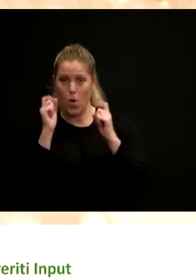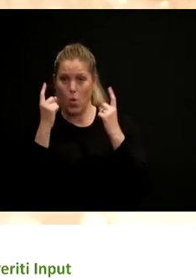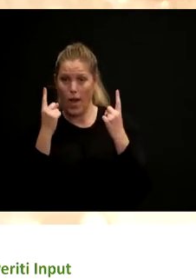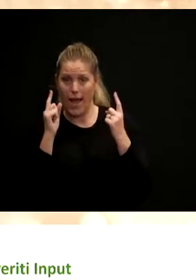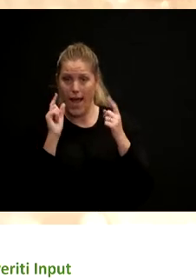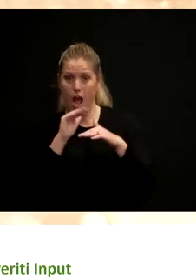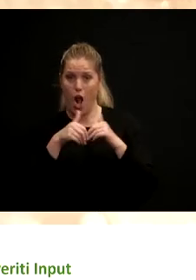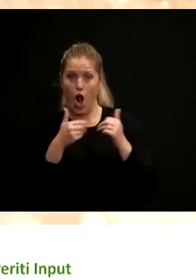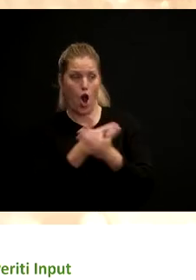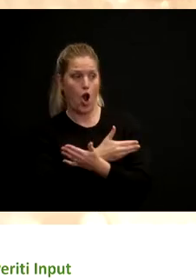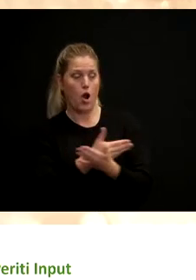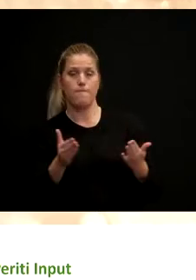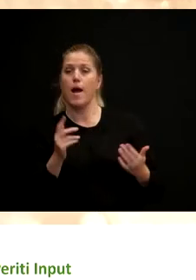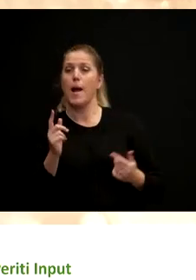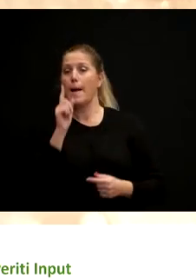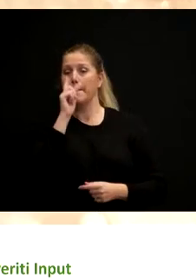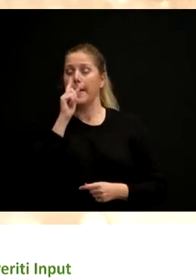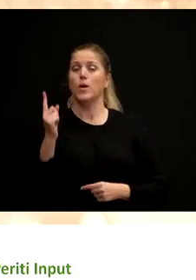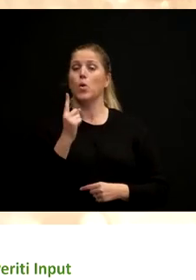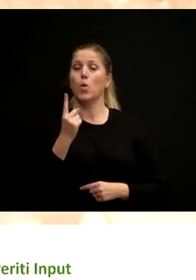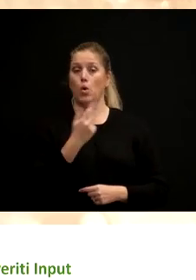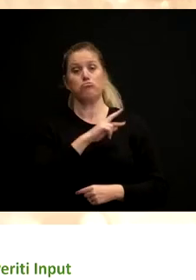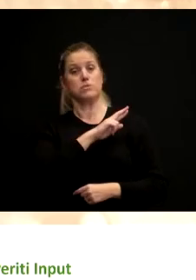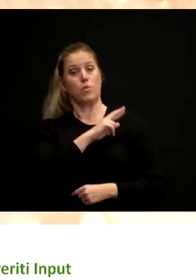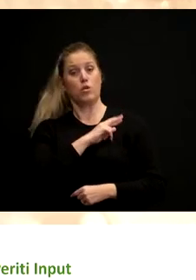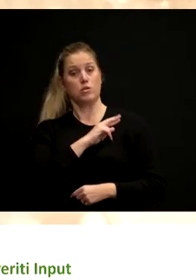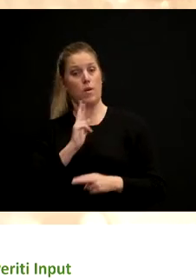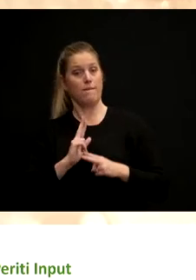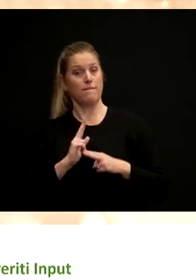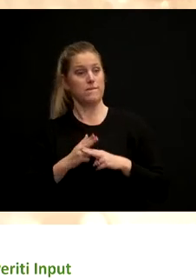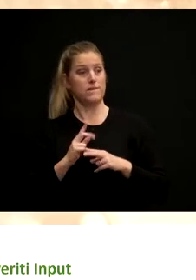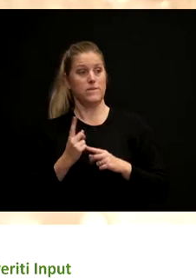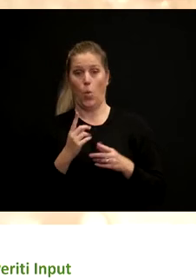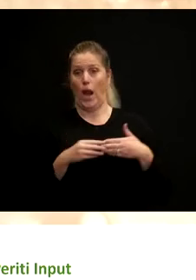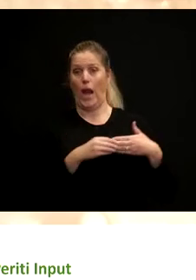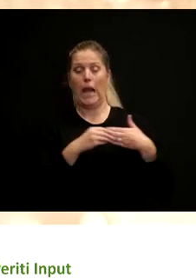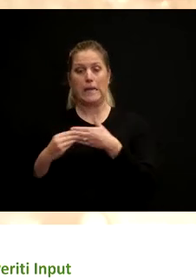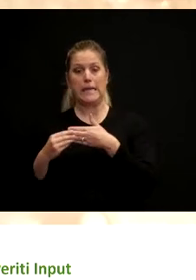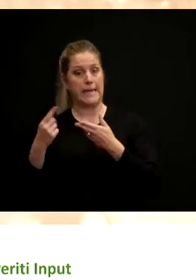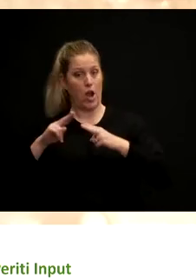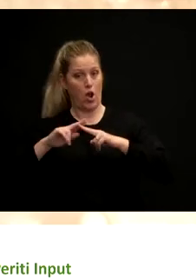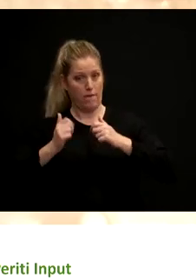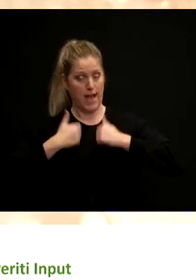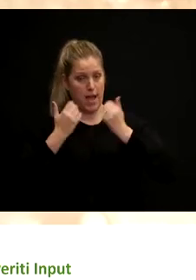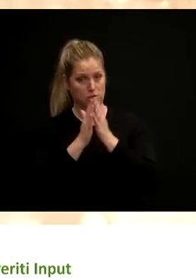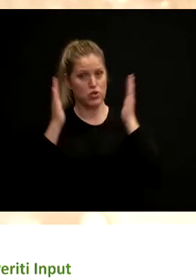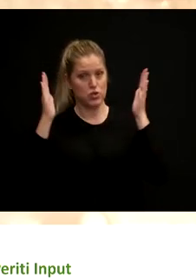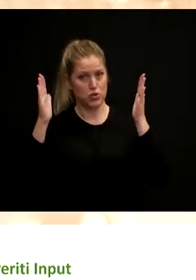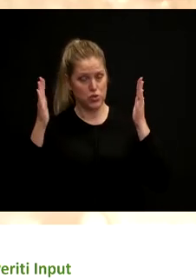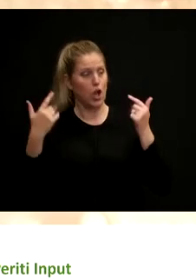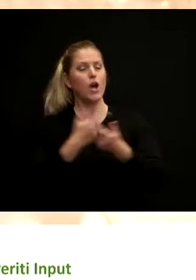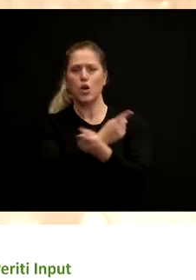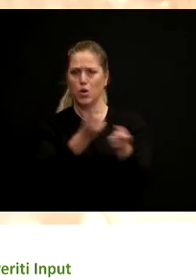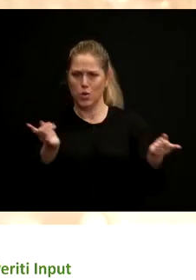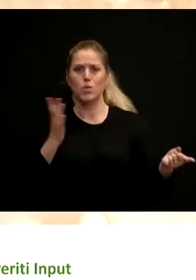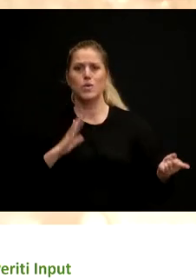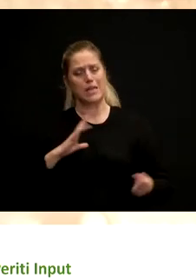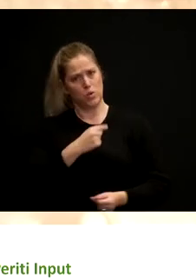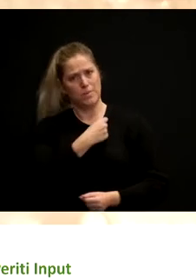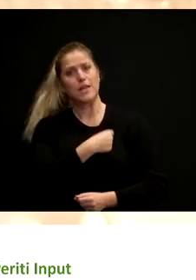leaders, will be committed to his mission with a creativity and